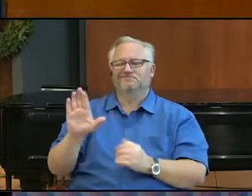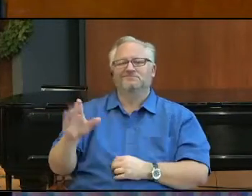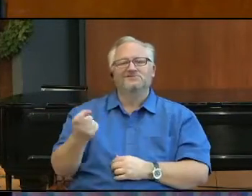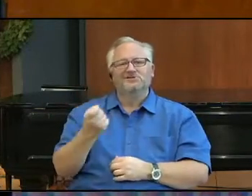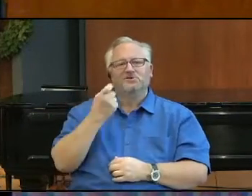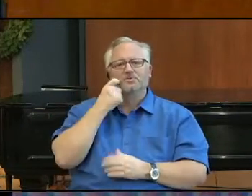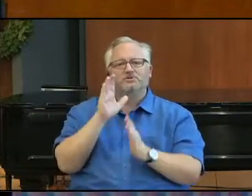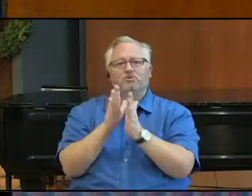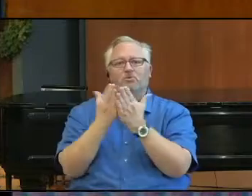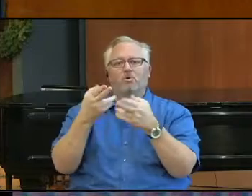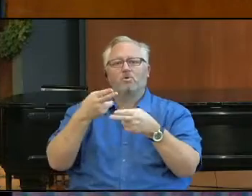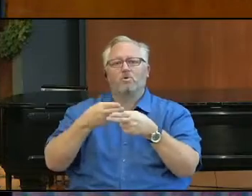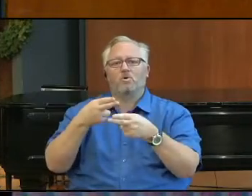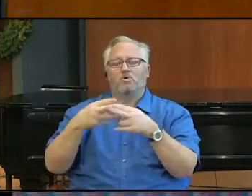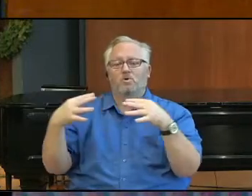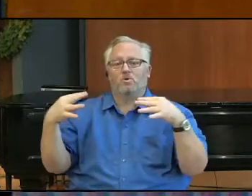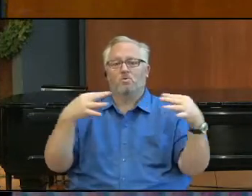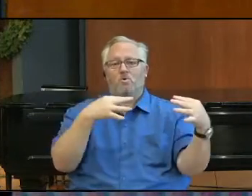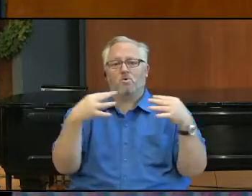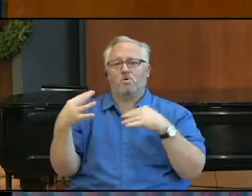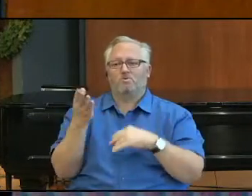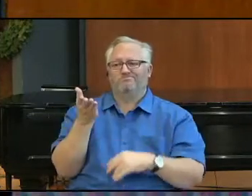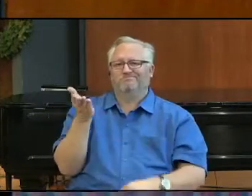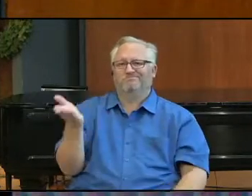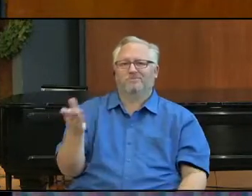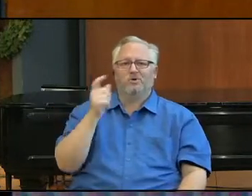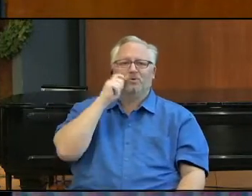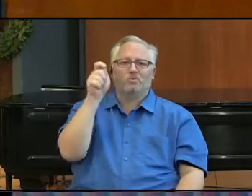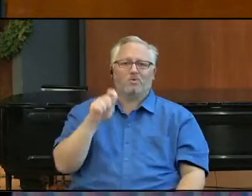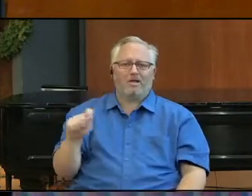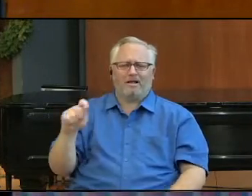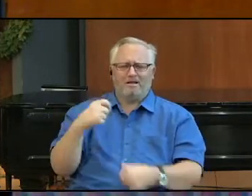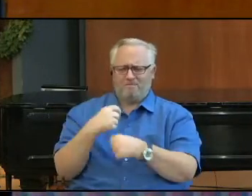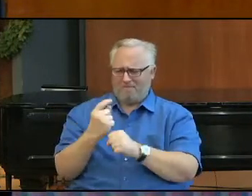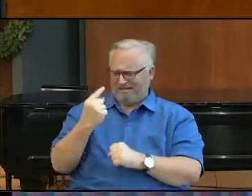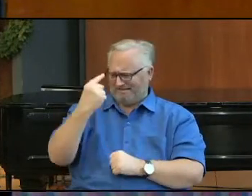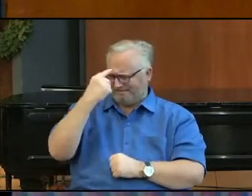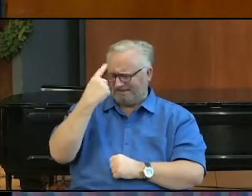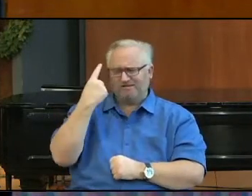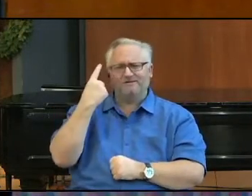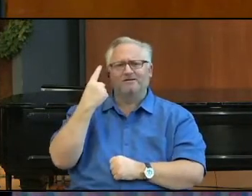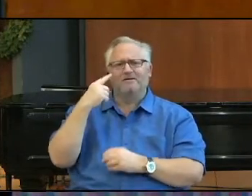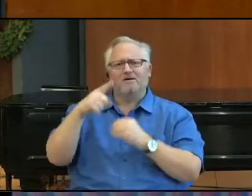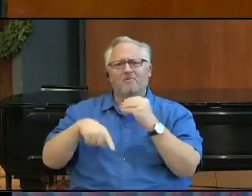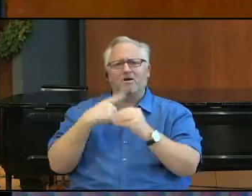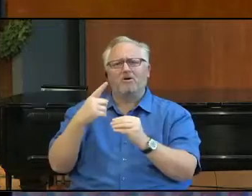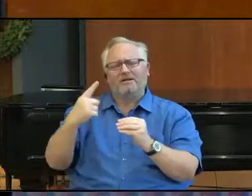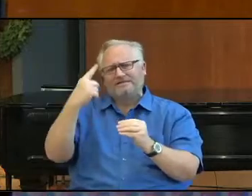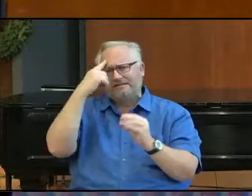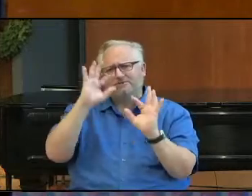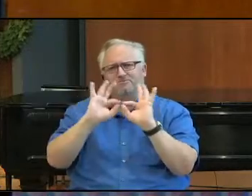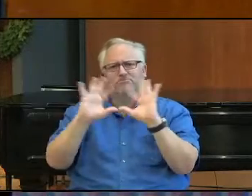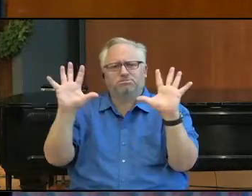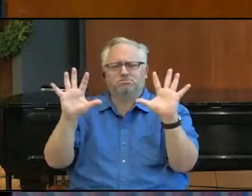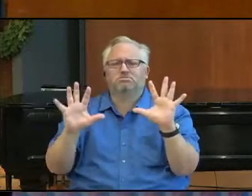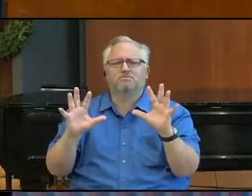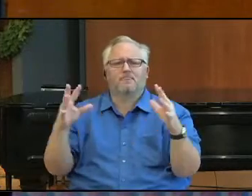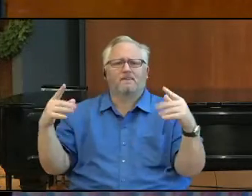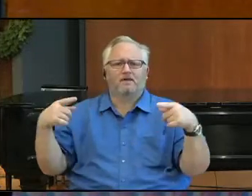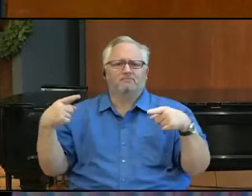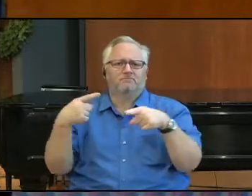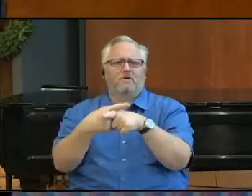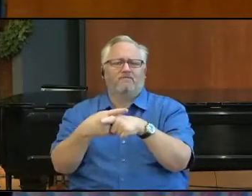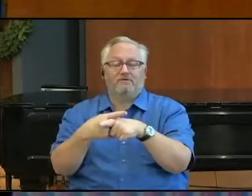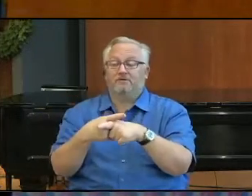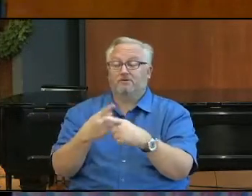book called War in Ukraine, Making Sense of a Senseless Conflict. If you'd like more information about